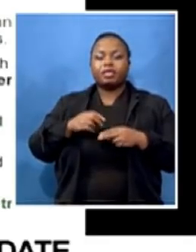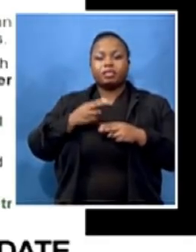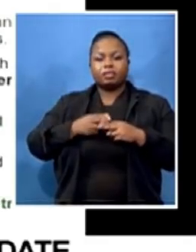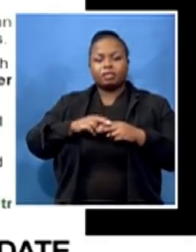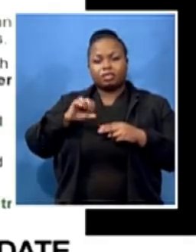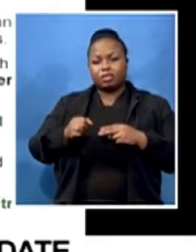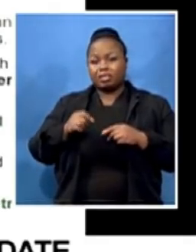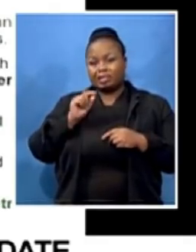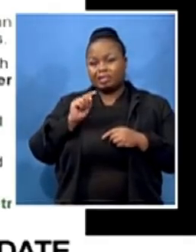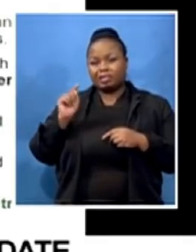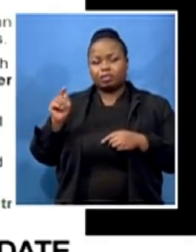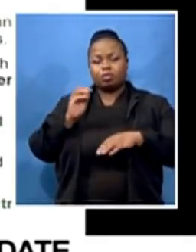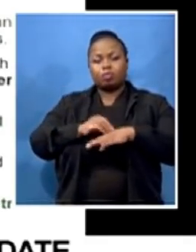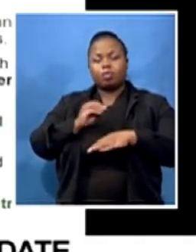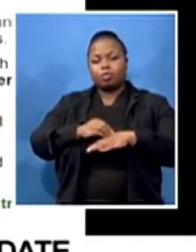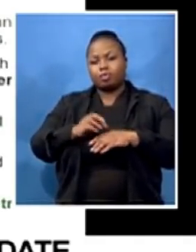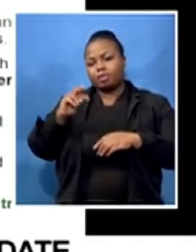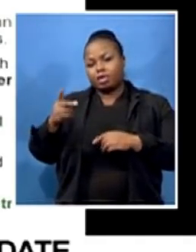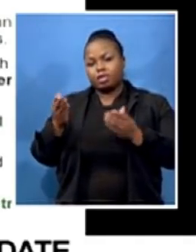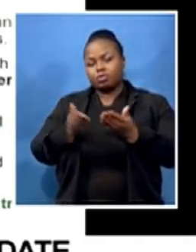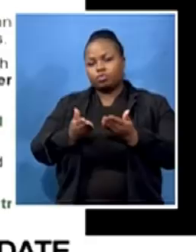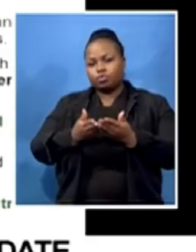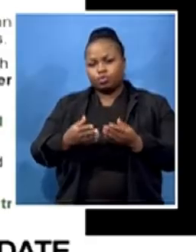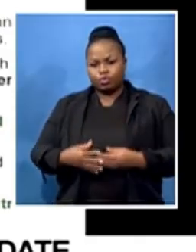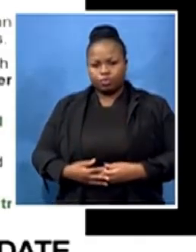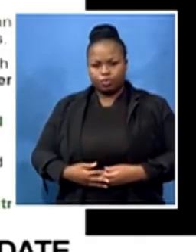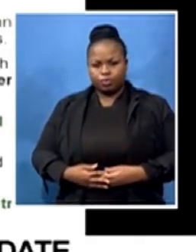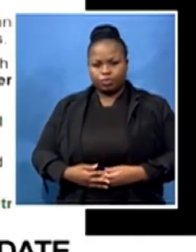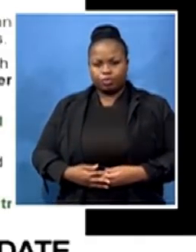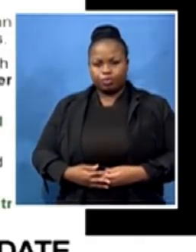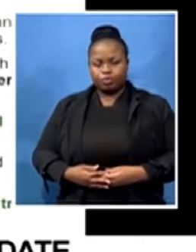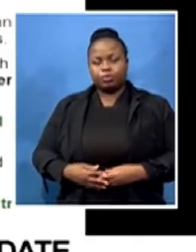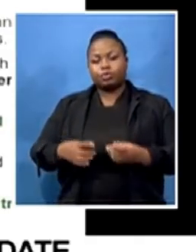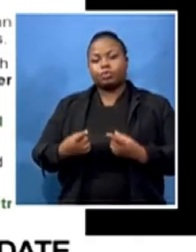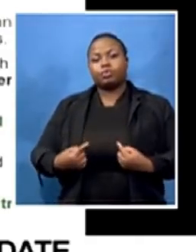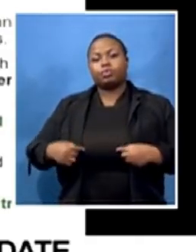of the things that have to be sorted out before the schools can be opened.